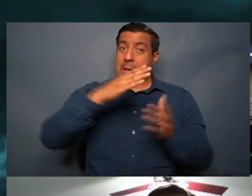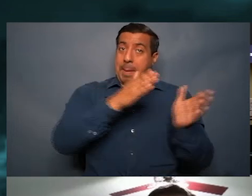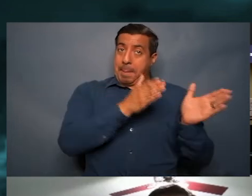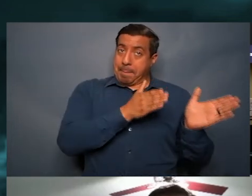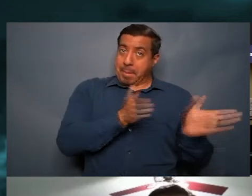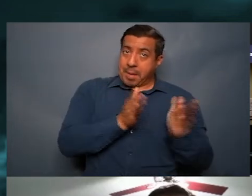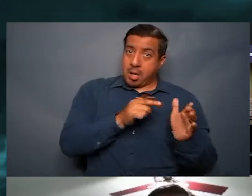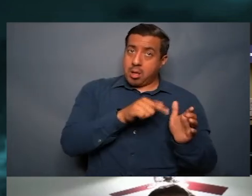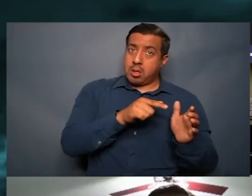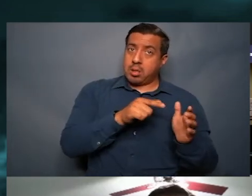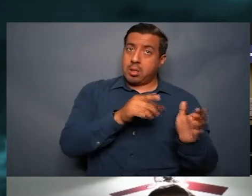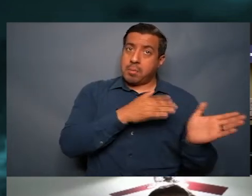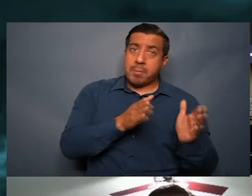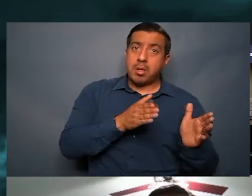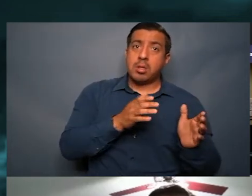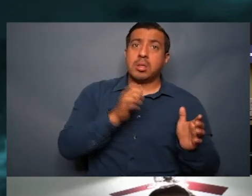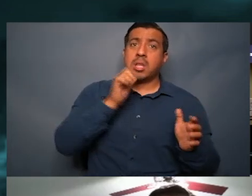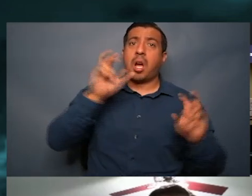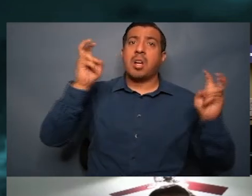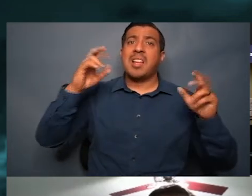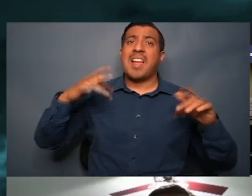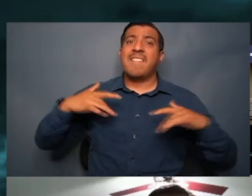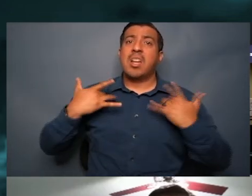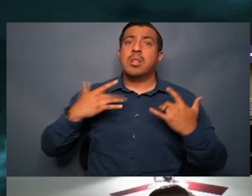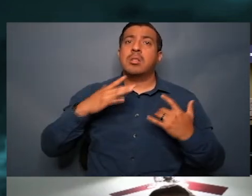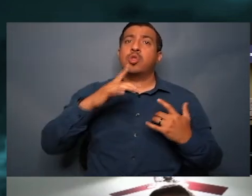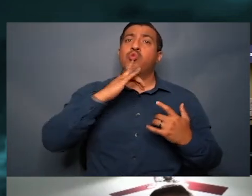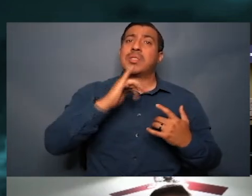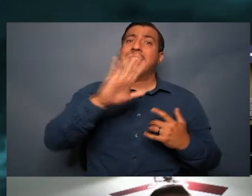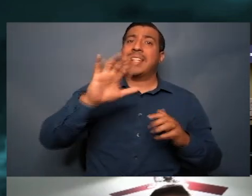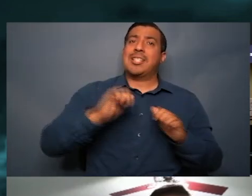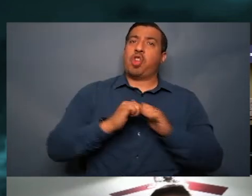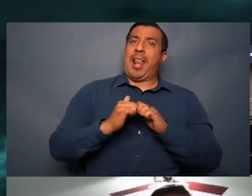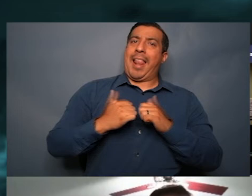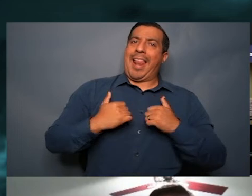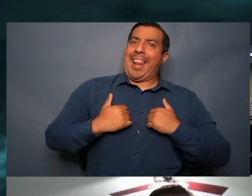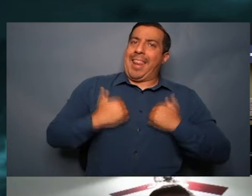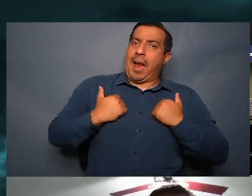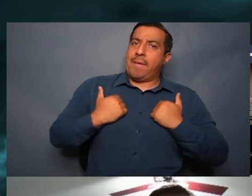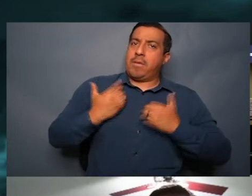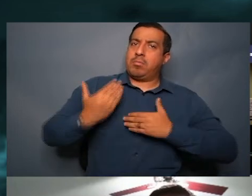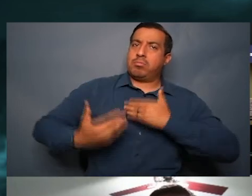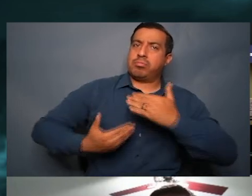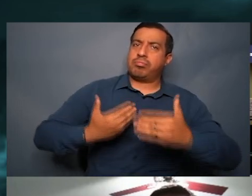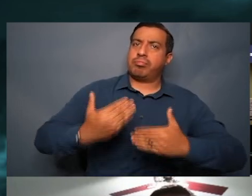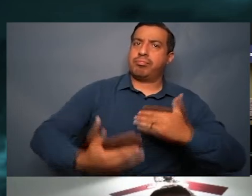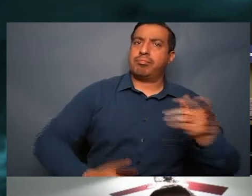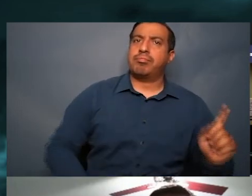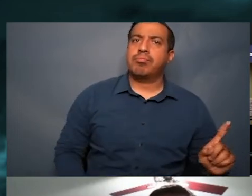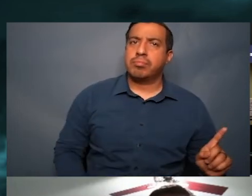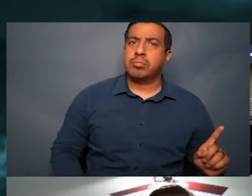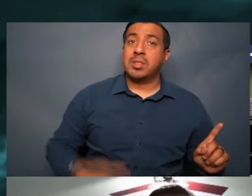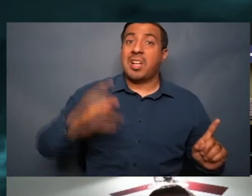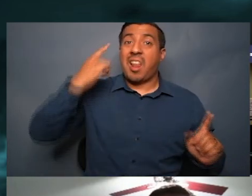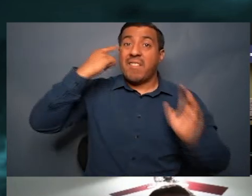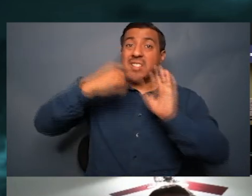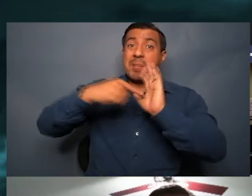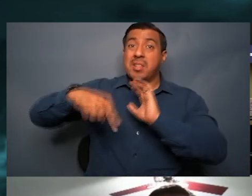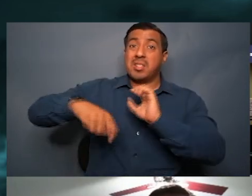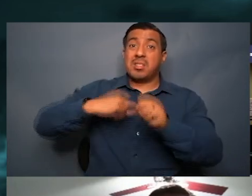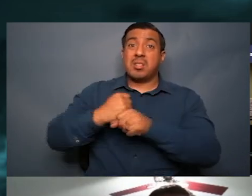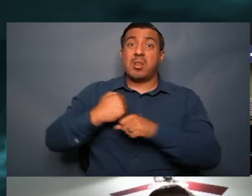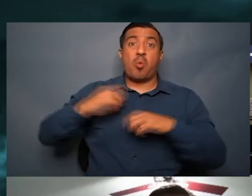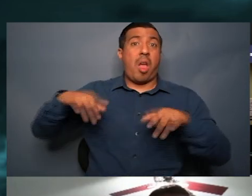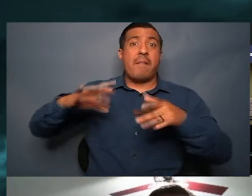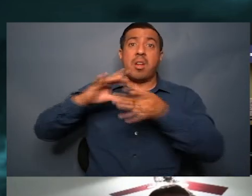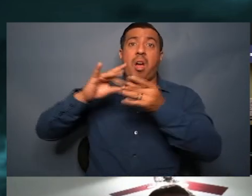getting prepared is not an event. It's a lifestyle. And this past year should be a perfect example. I mean, we haven't even talked